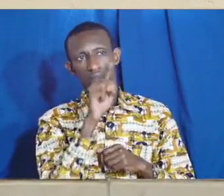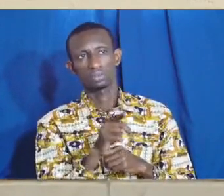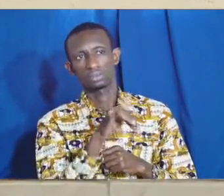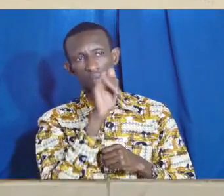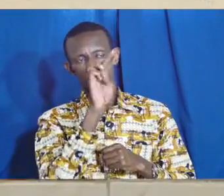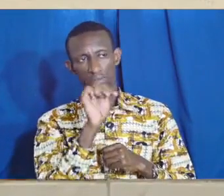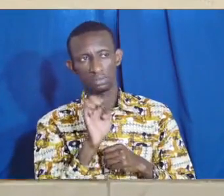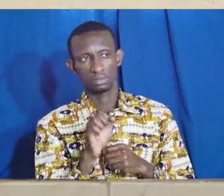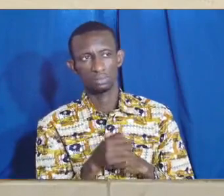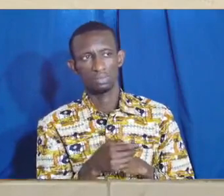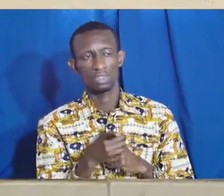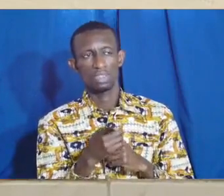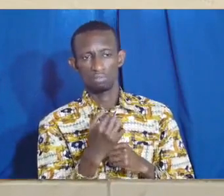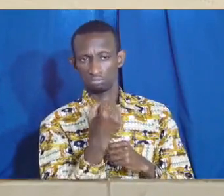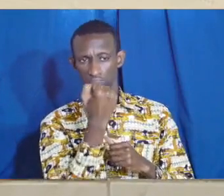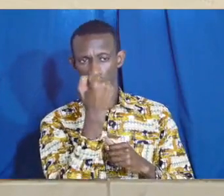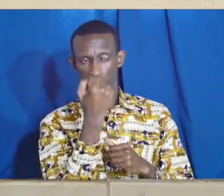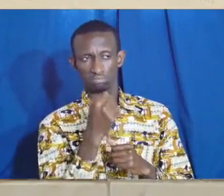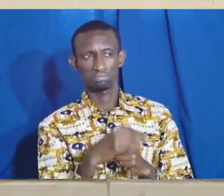site, where you call it to be active